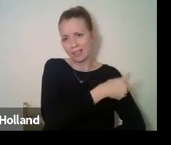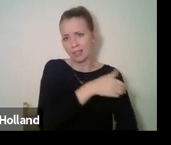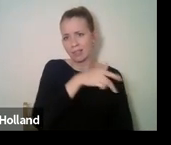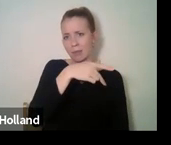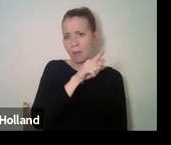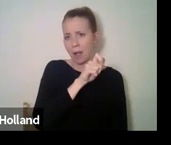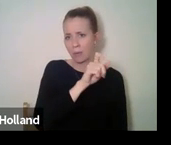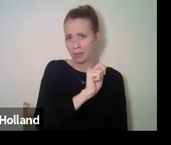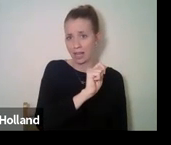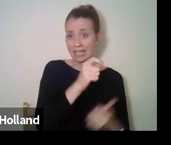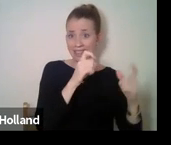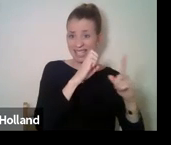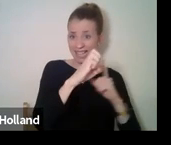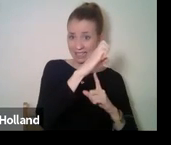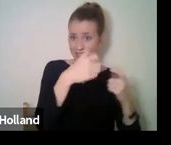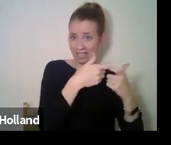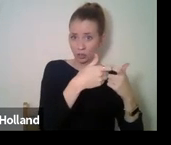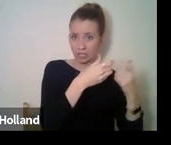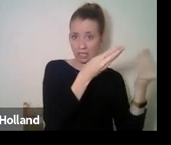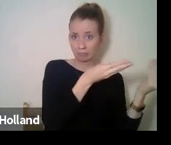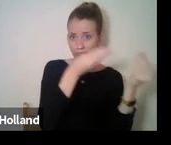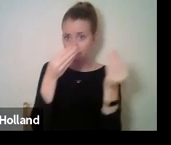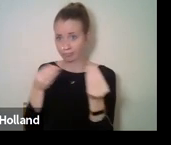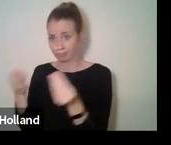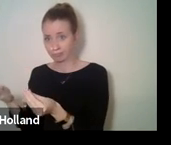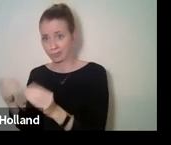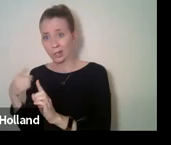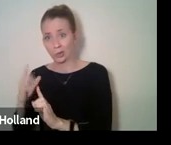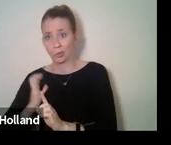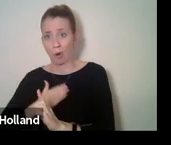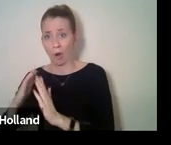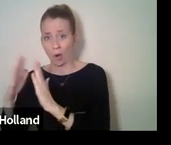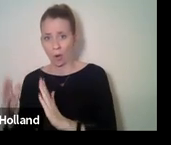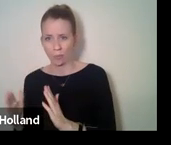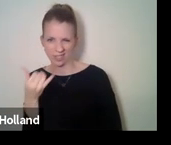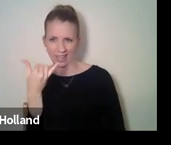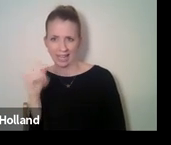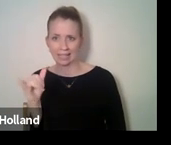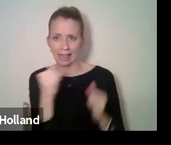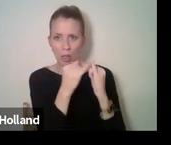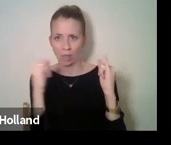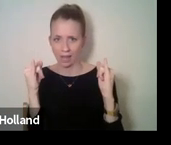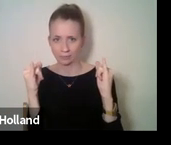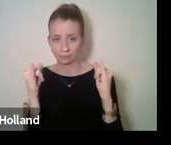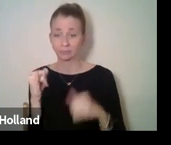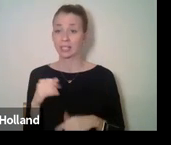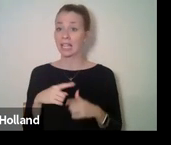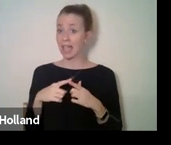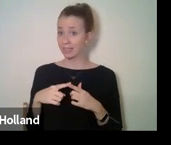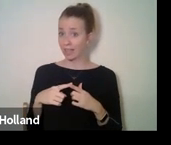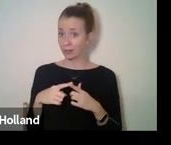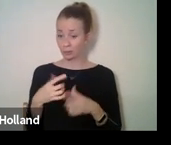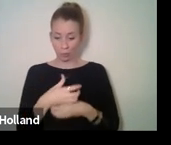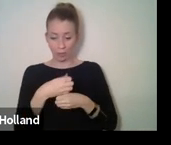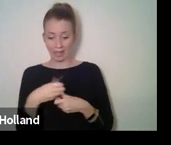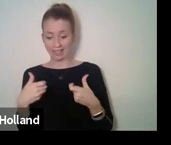wires to our homes, hence the yellow line. Then we pay a bill, and we